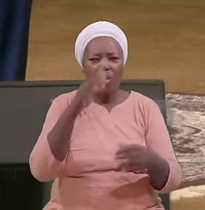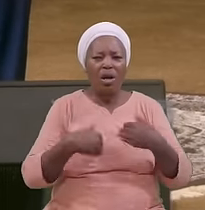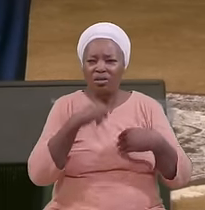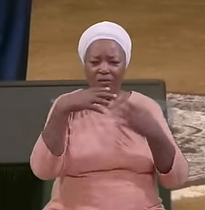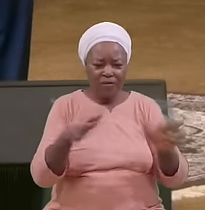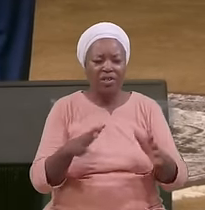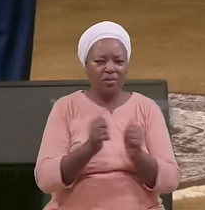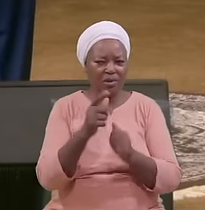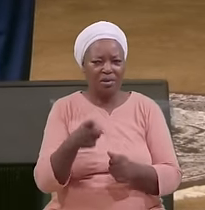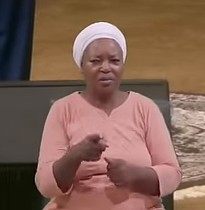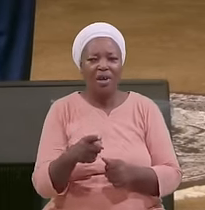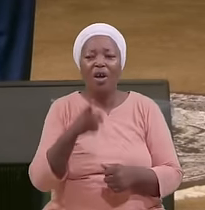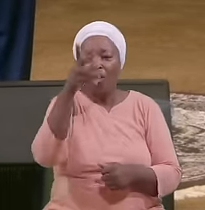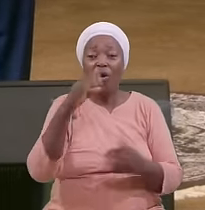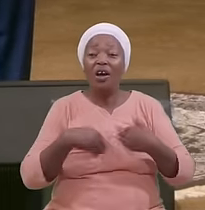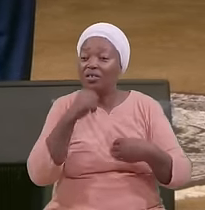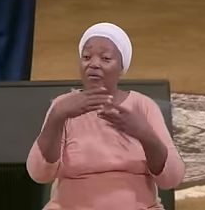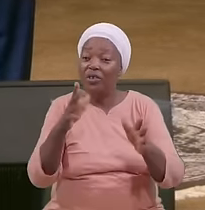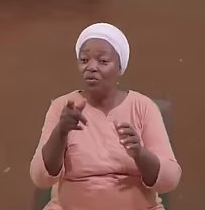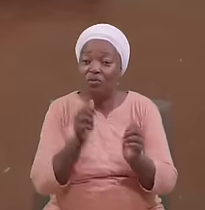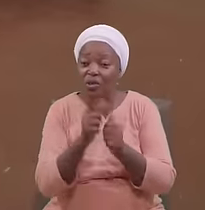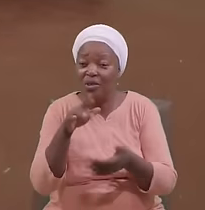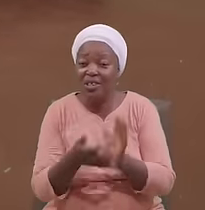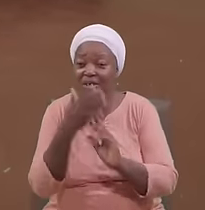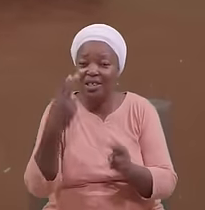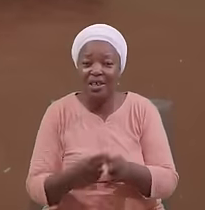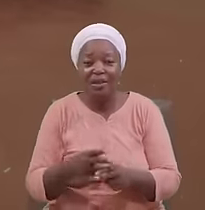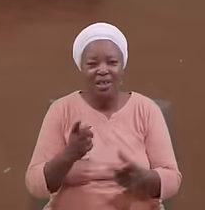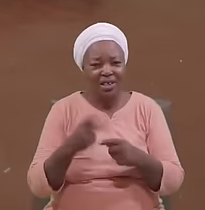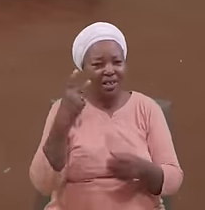you. I say God has not finished with you. Look at